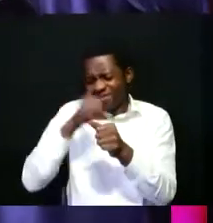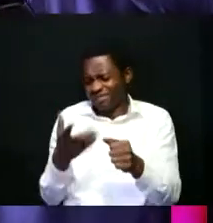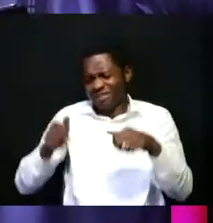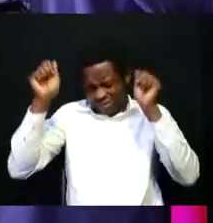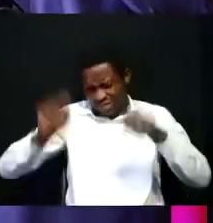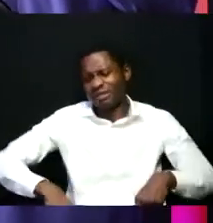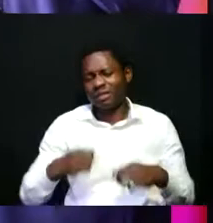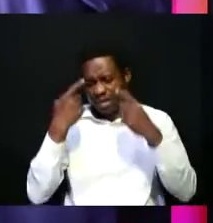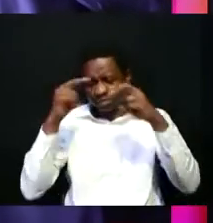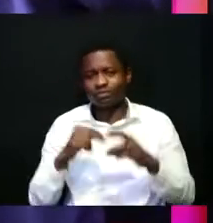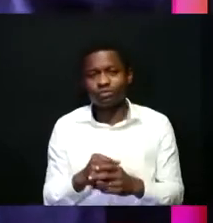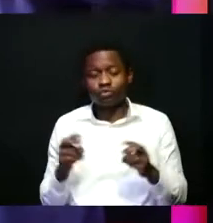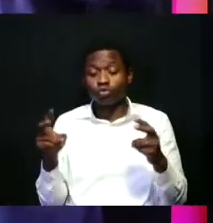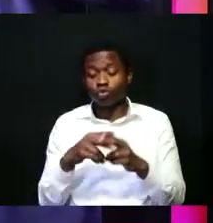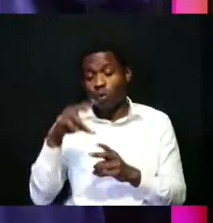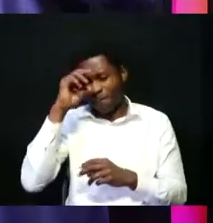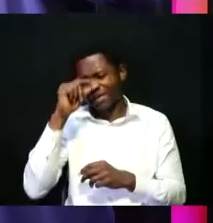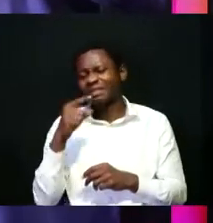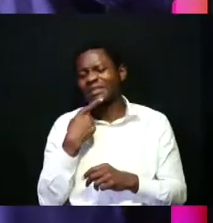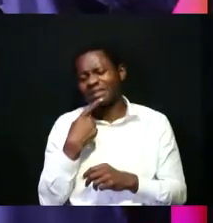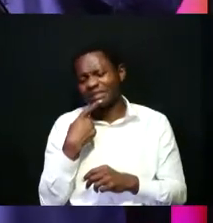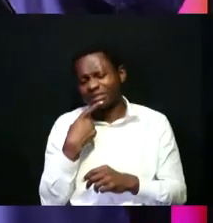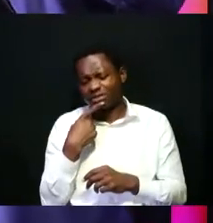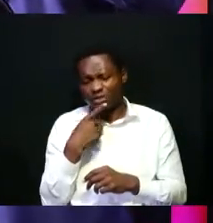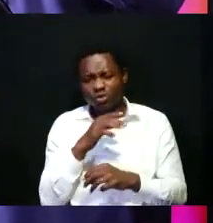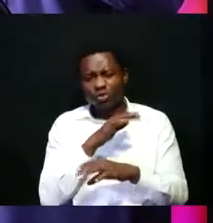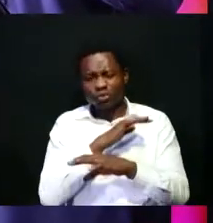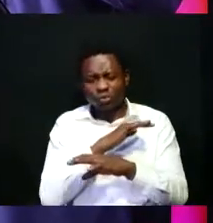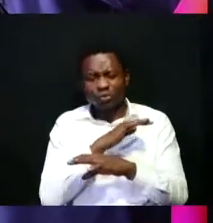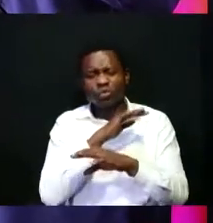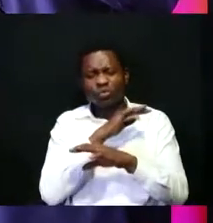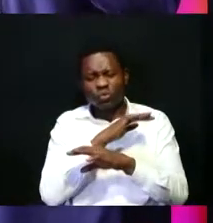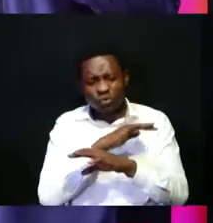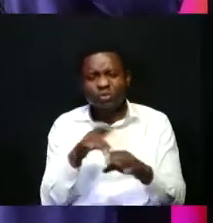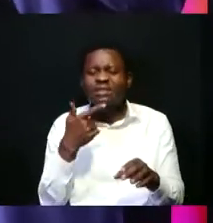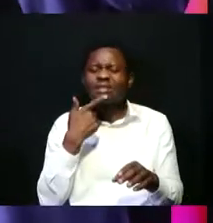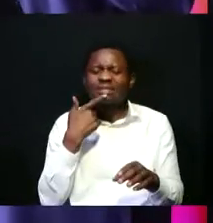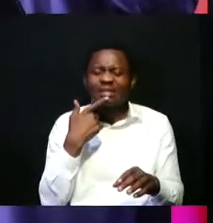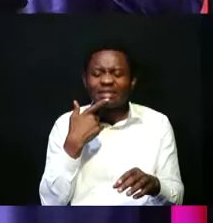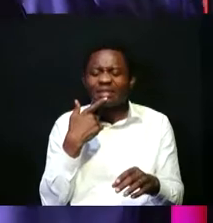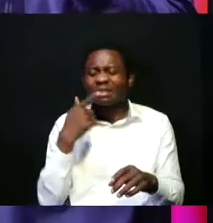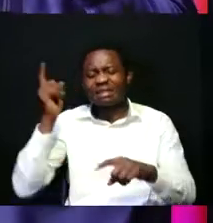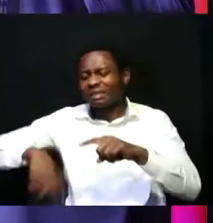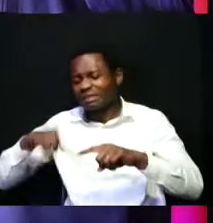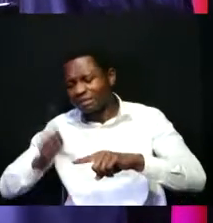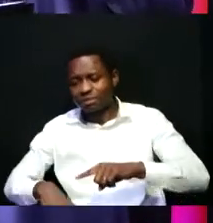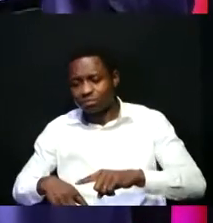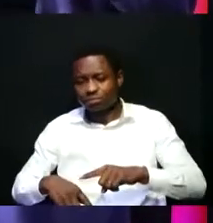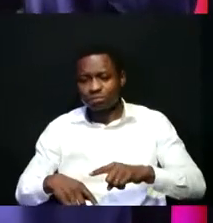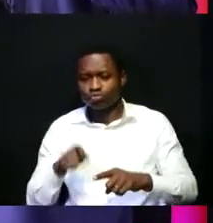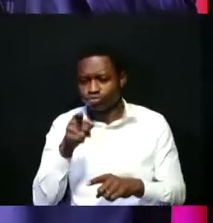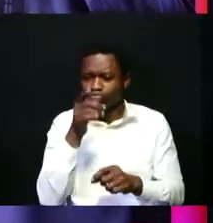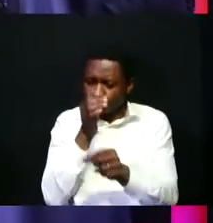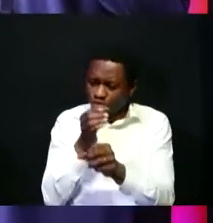impossible. So John Haggai says, be careful of what you have labeled impossible. John Haggai,